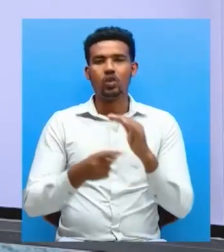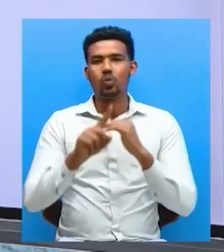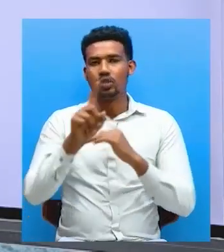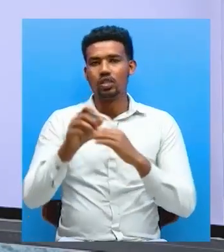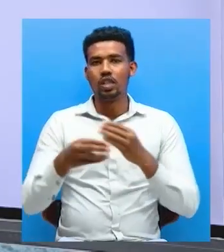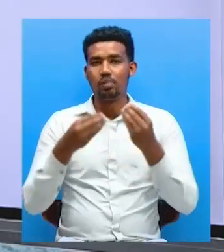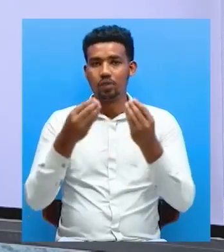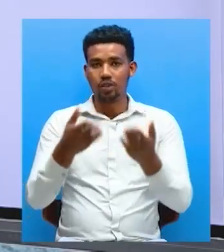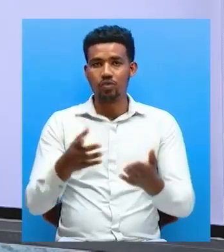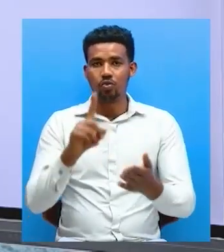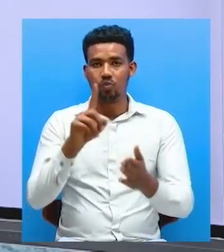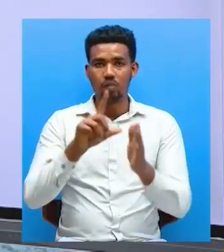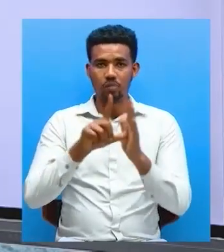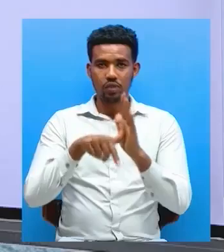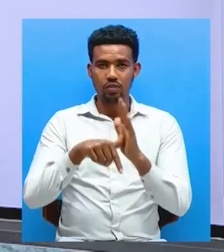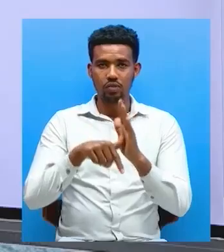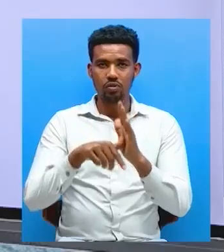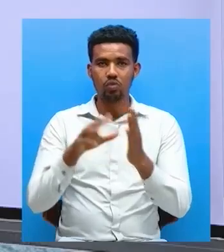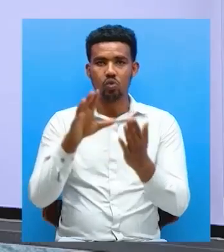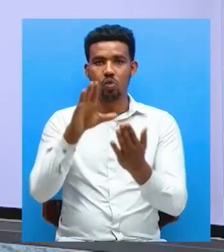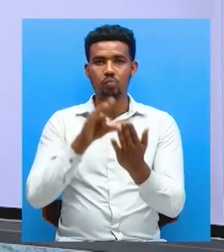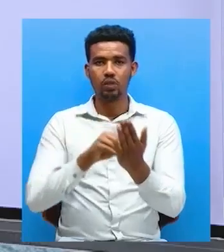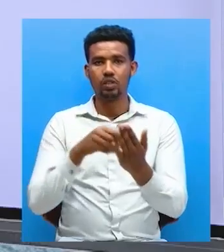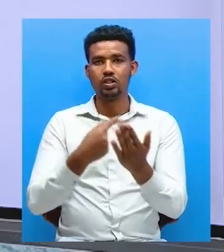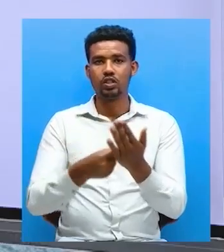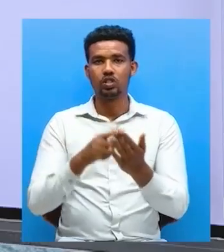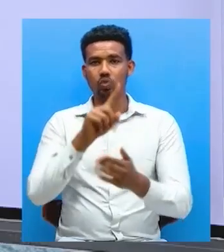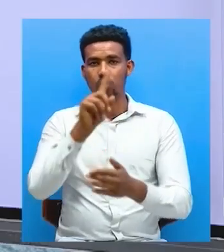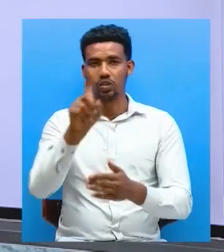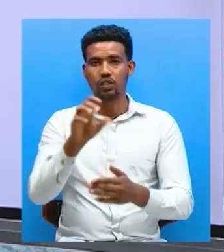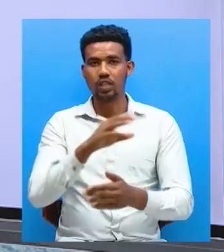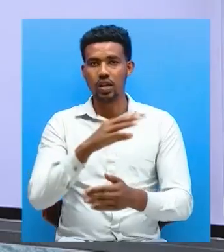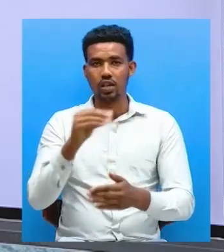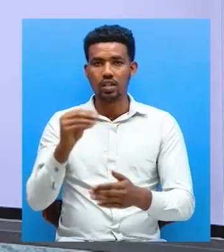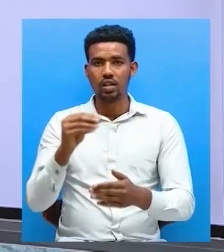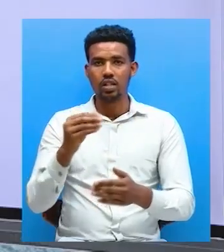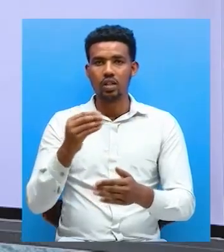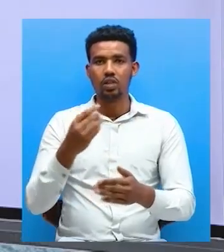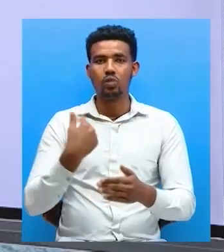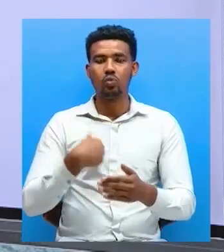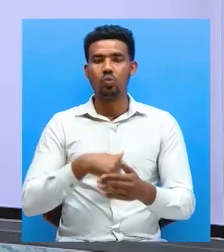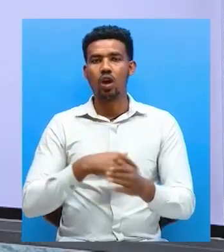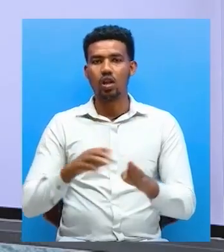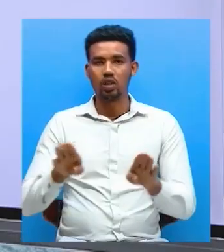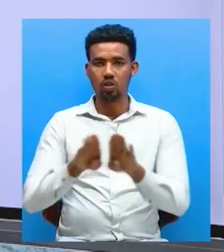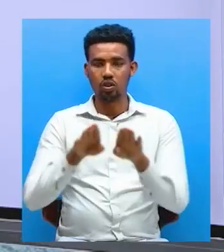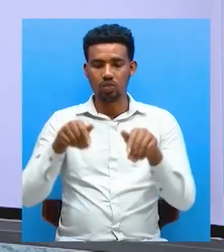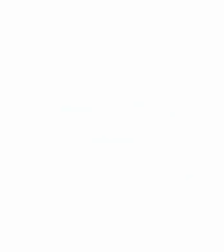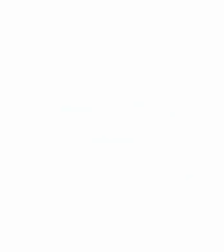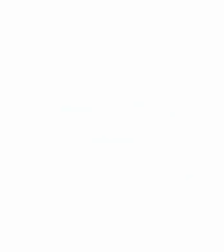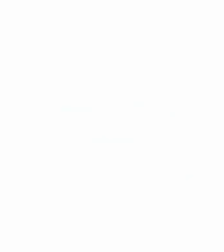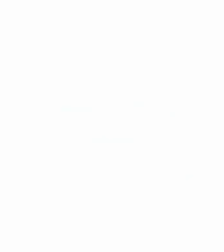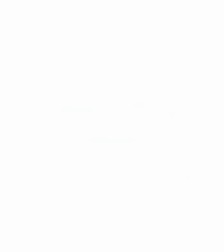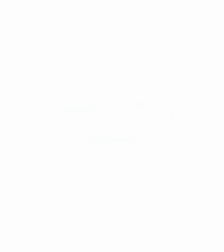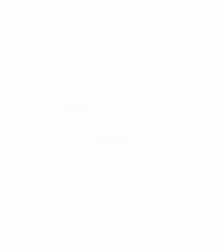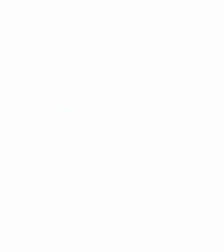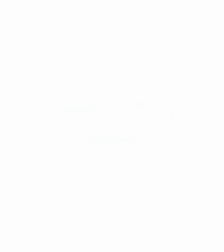me give you 1 minute to copy these questions, and we are about to close today's lesson.